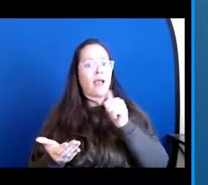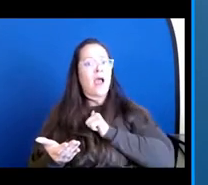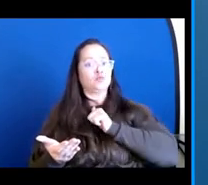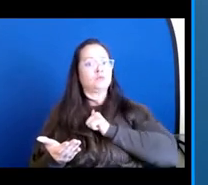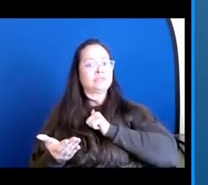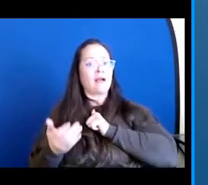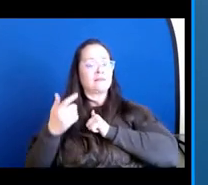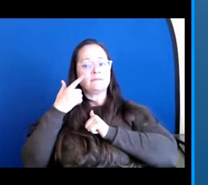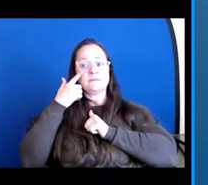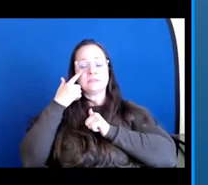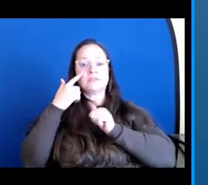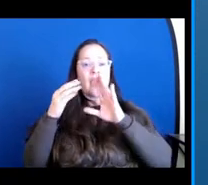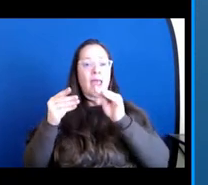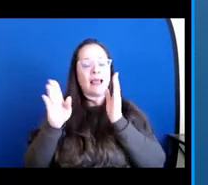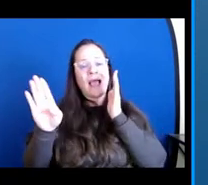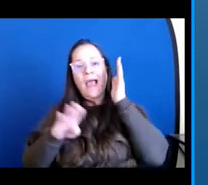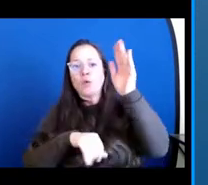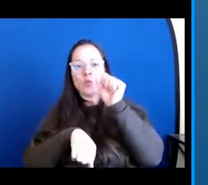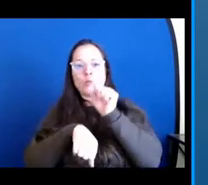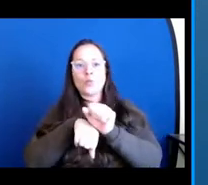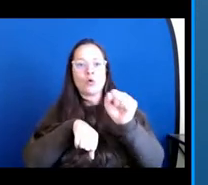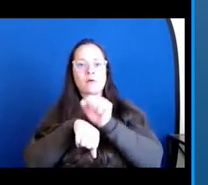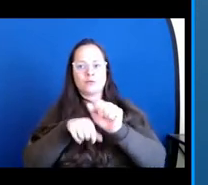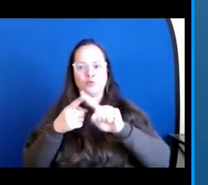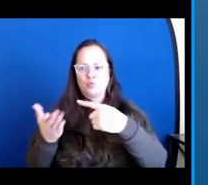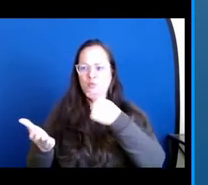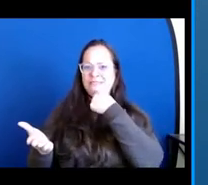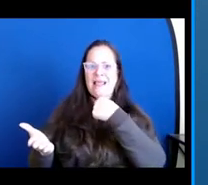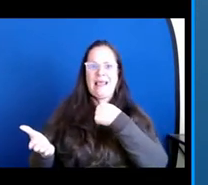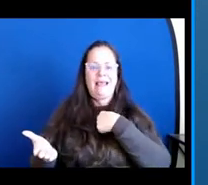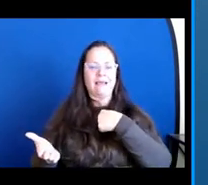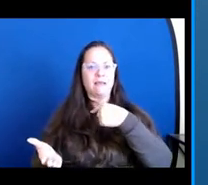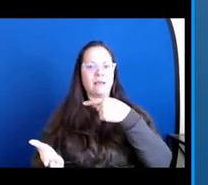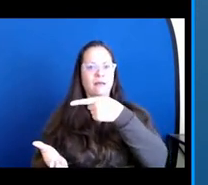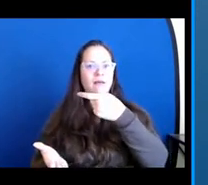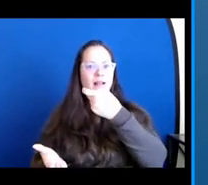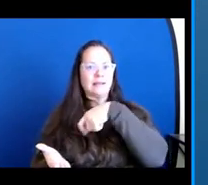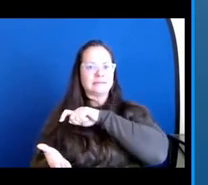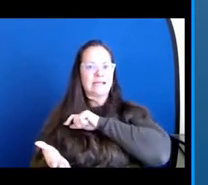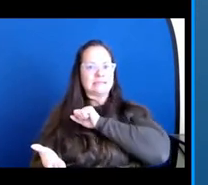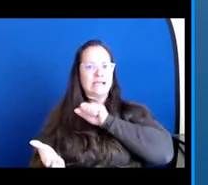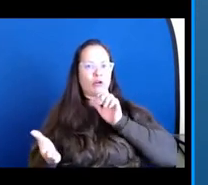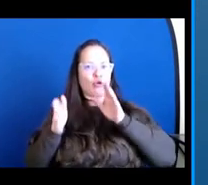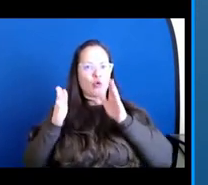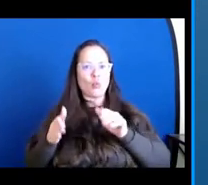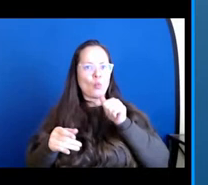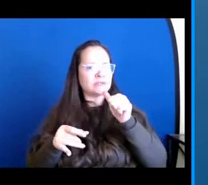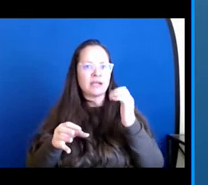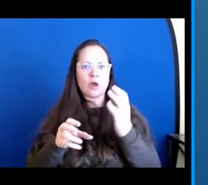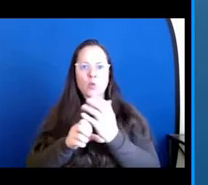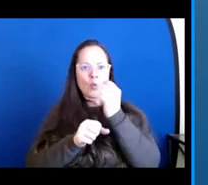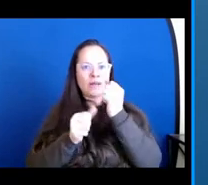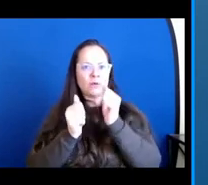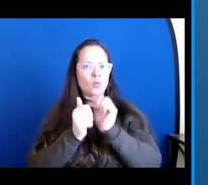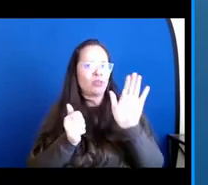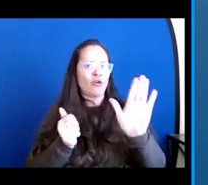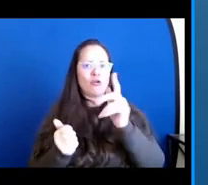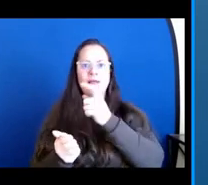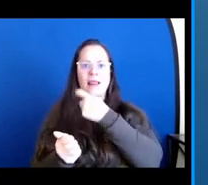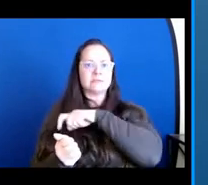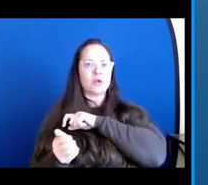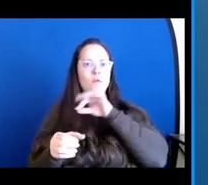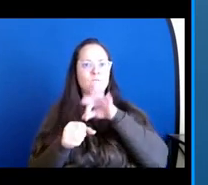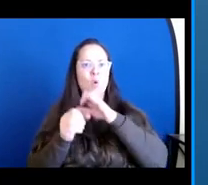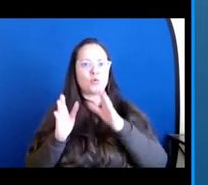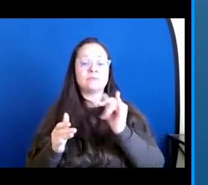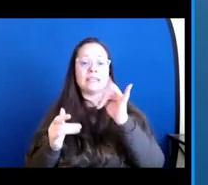that had the audacity to say that Latino the Latina Senator was not winning with latino voters if we want to